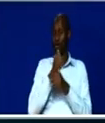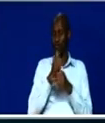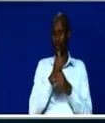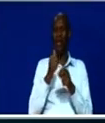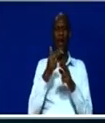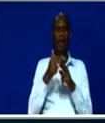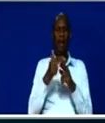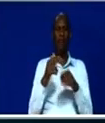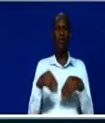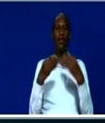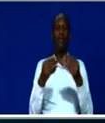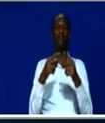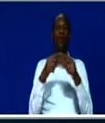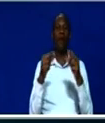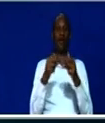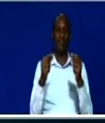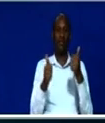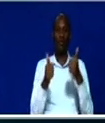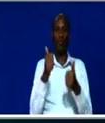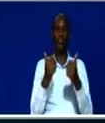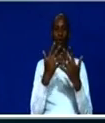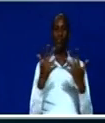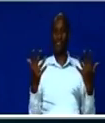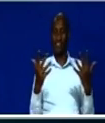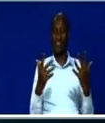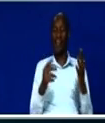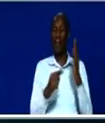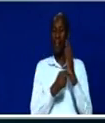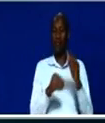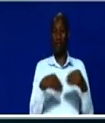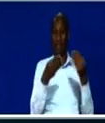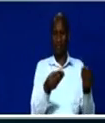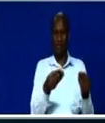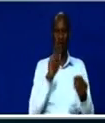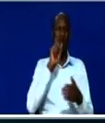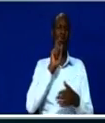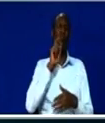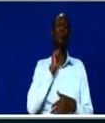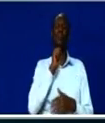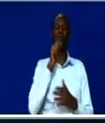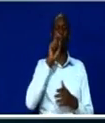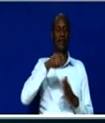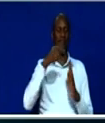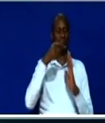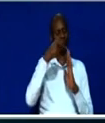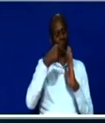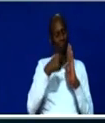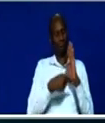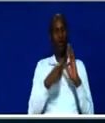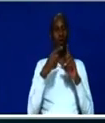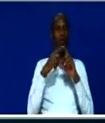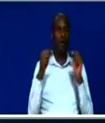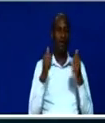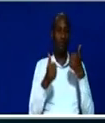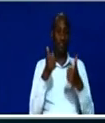to give a word by which an object is referred to. So you don't need to have many details. You just give a word by